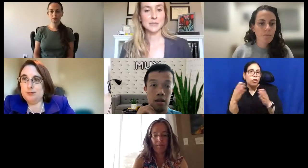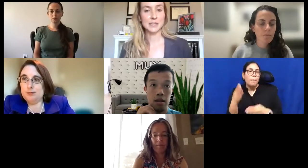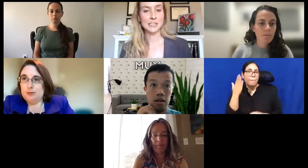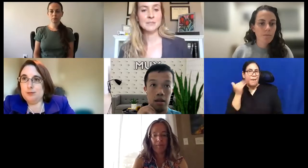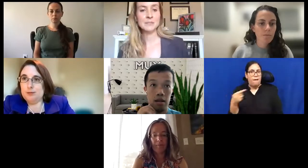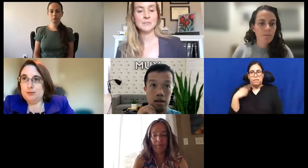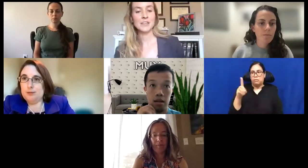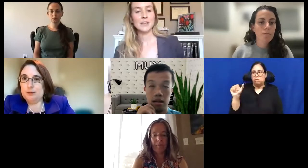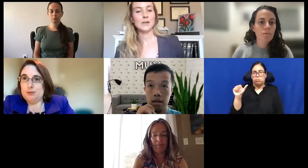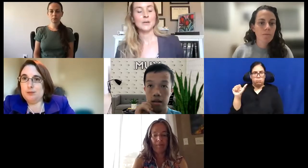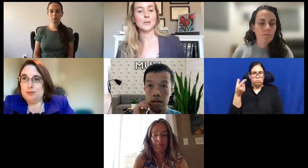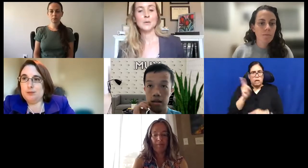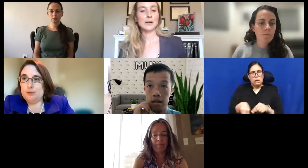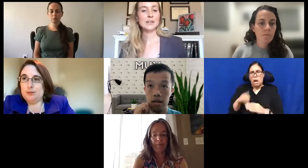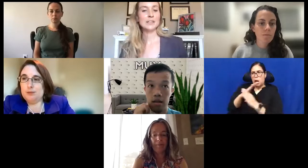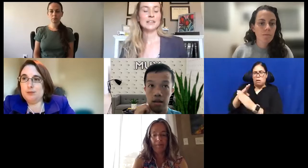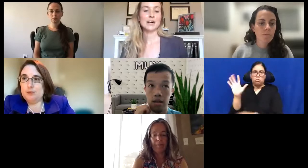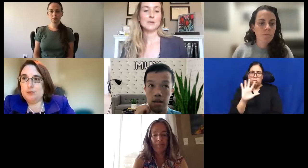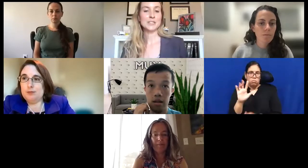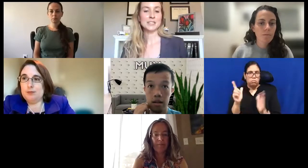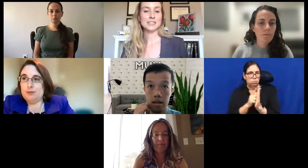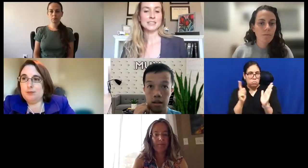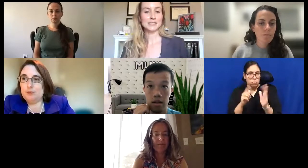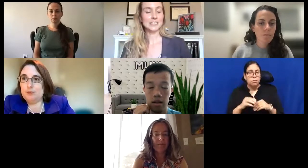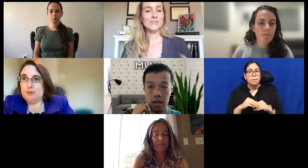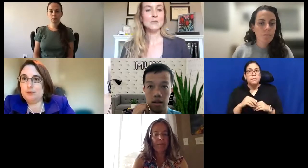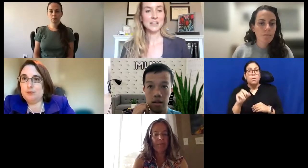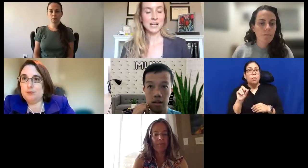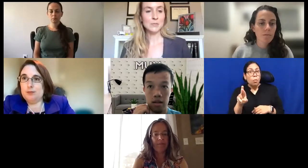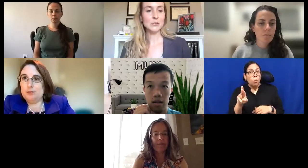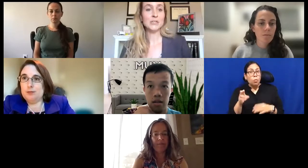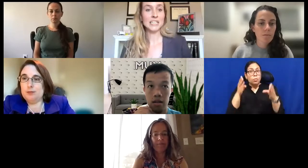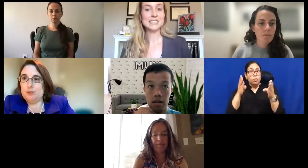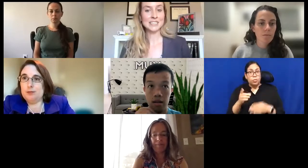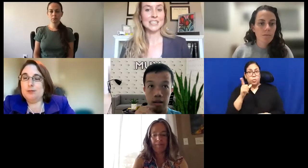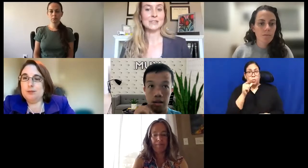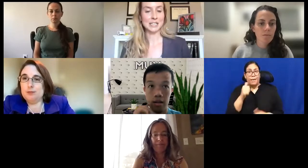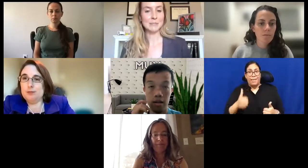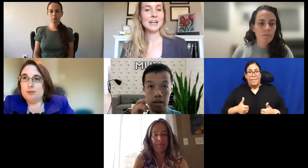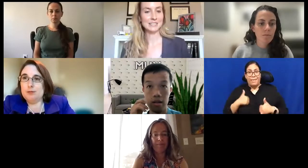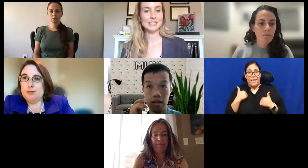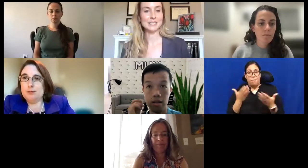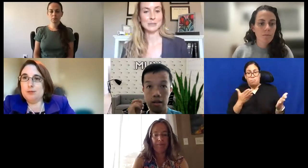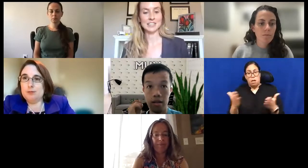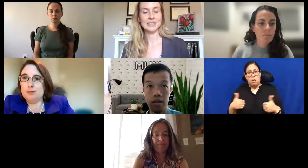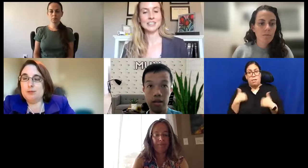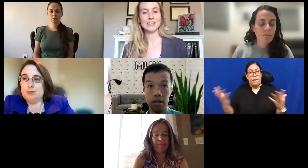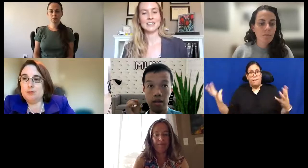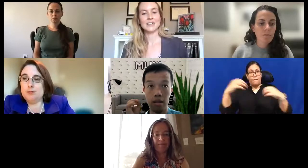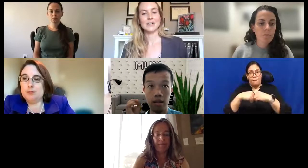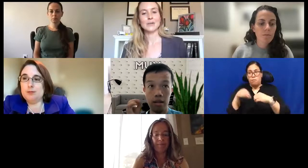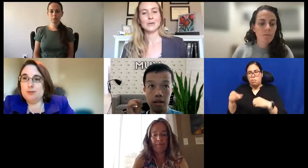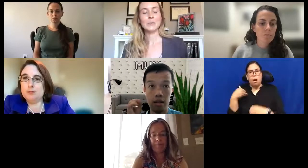has a disability, or a person living with them or who plans to live with them has a